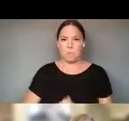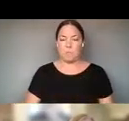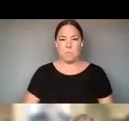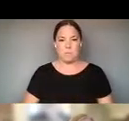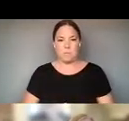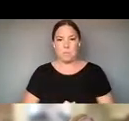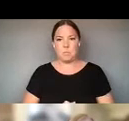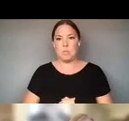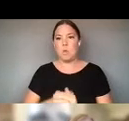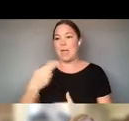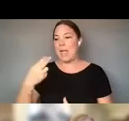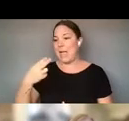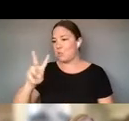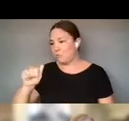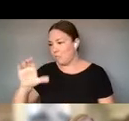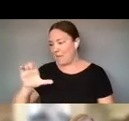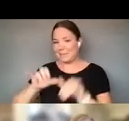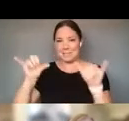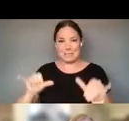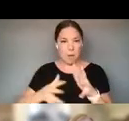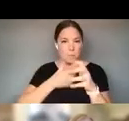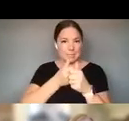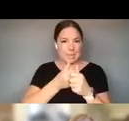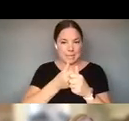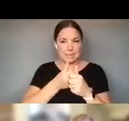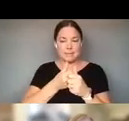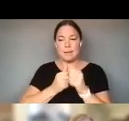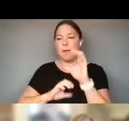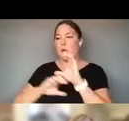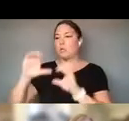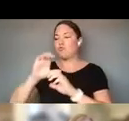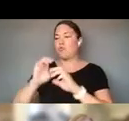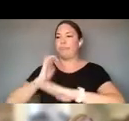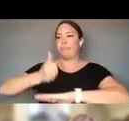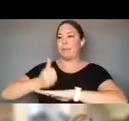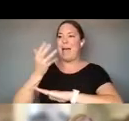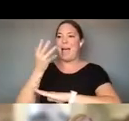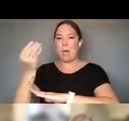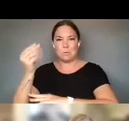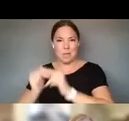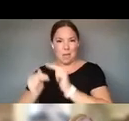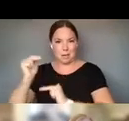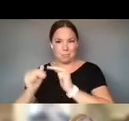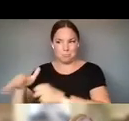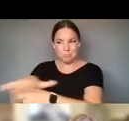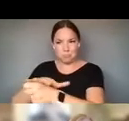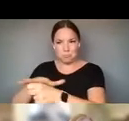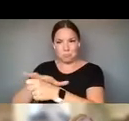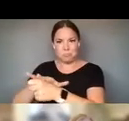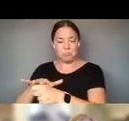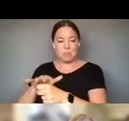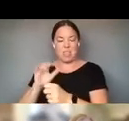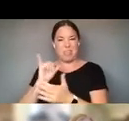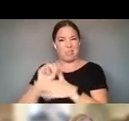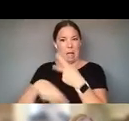to your HVAC, um, you know, constructing outdoor facilities, anything like that would